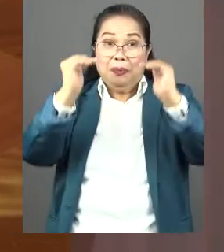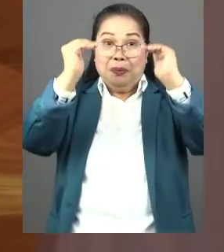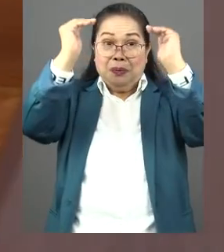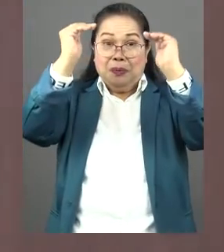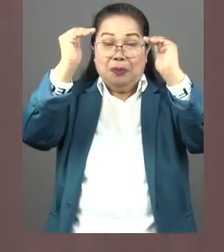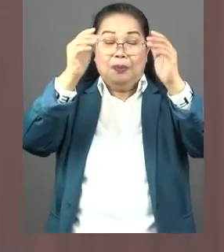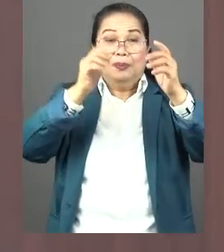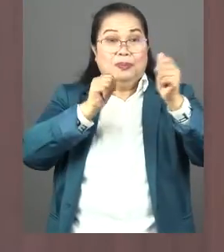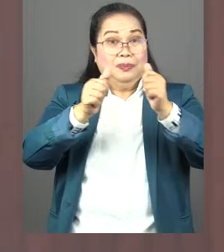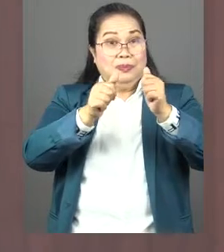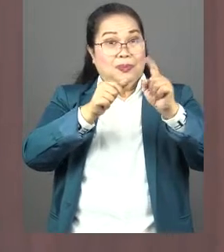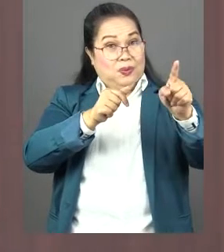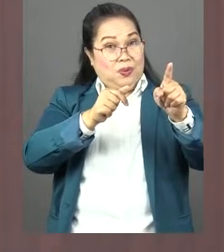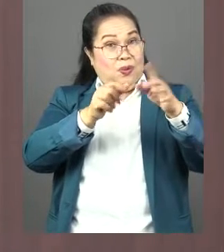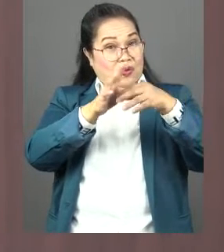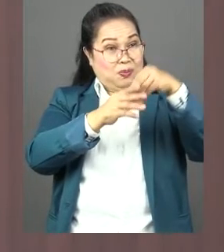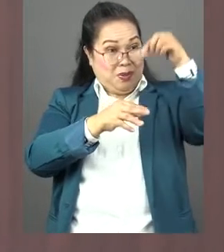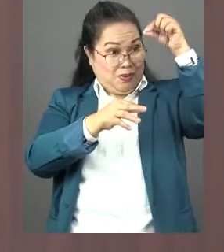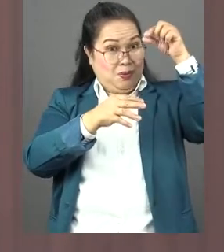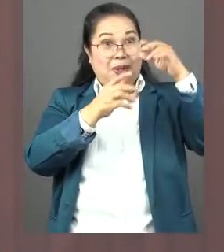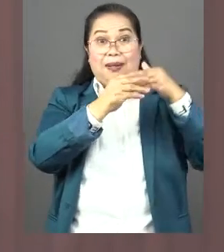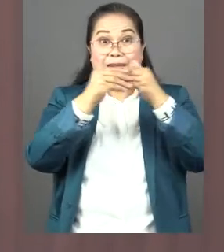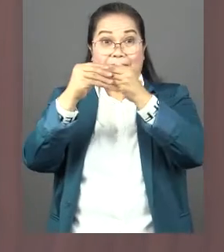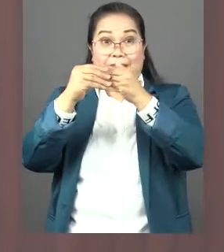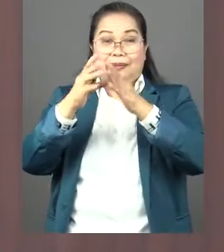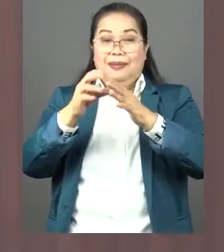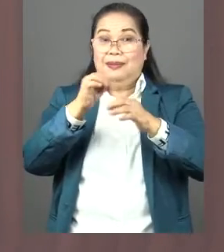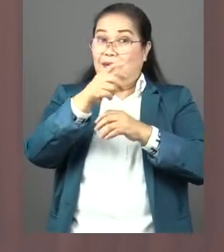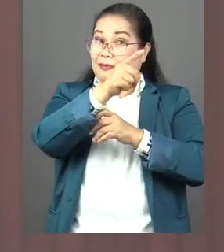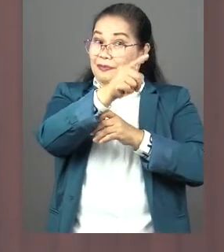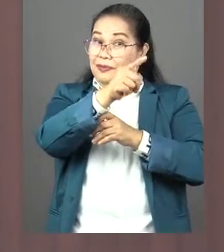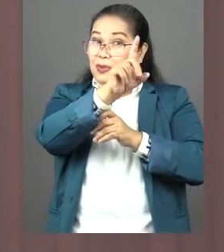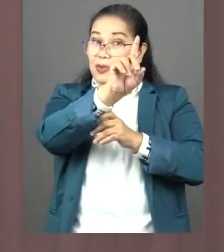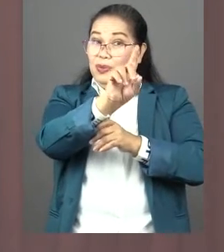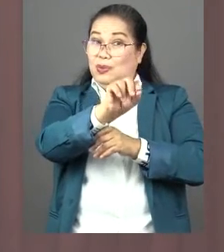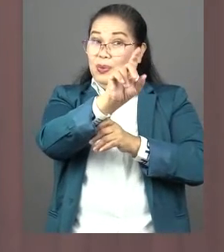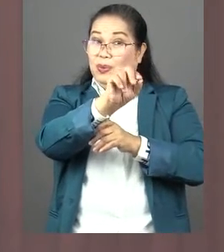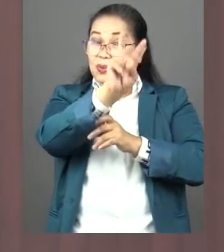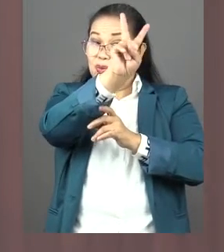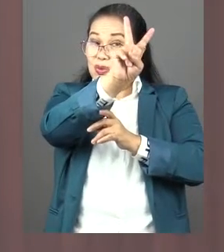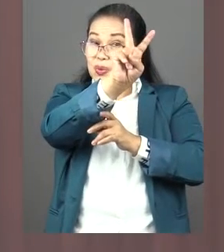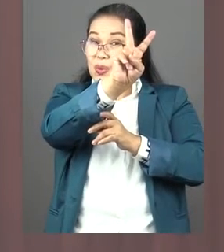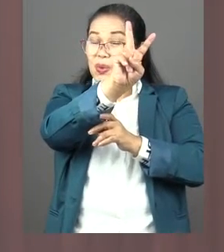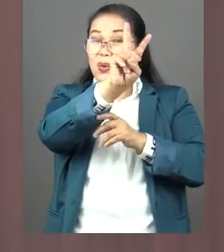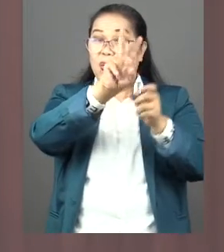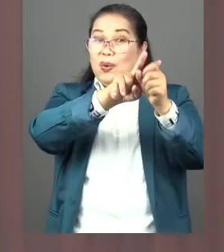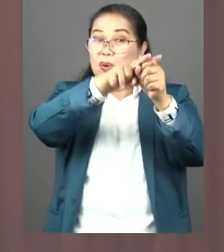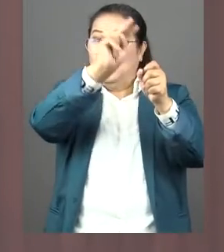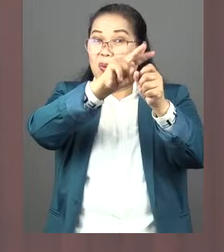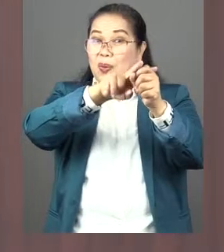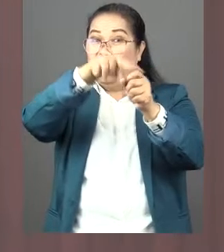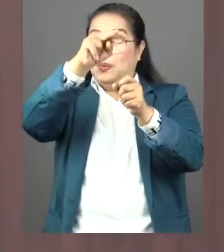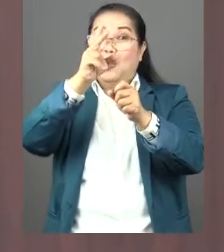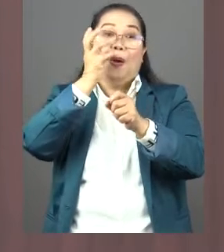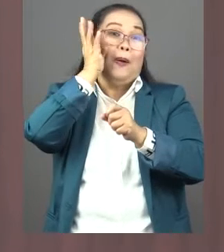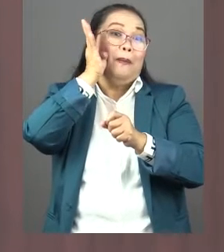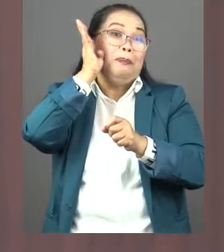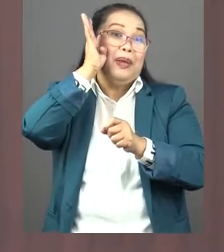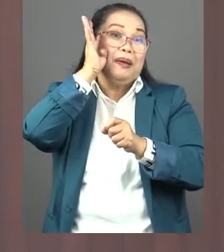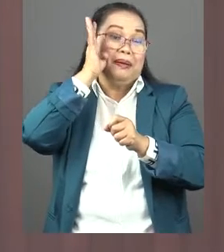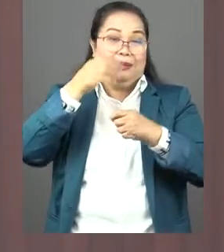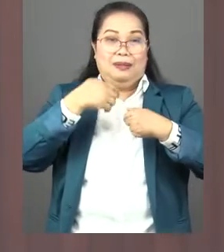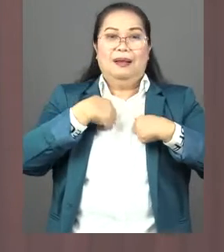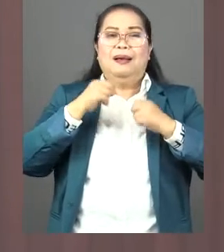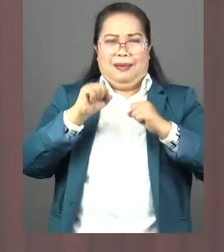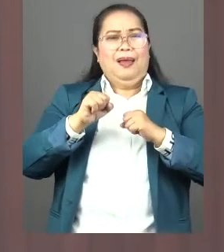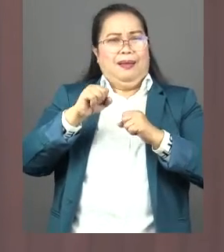he's supposed to be my spiritual leader, if my senior pastor finishes two cans of beer, why can I not finish half a